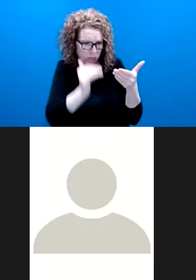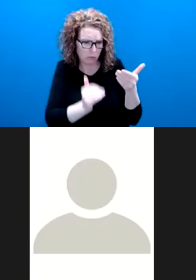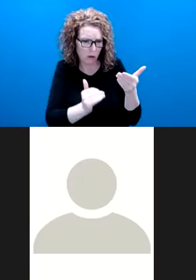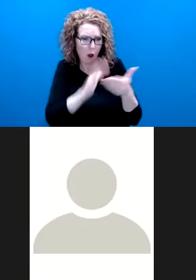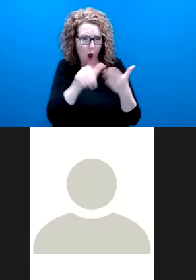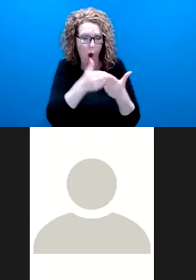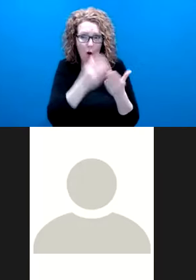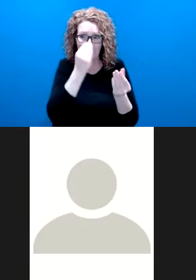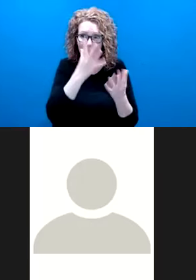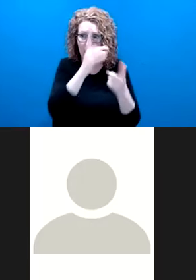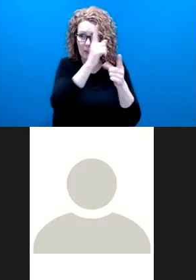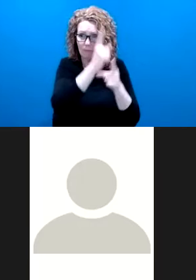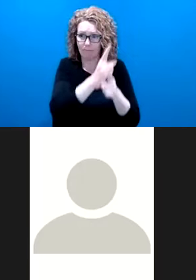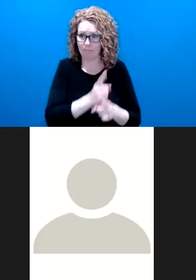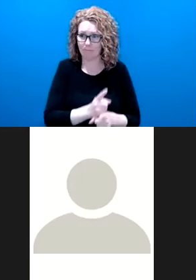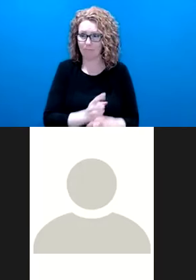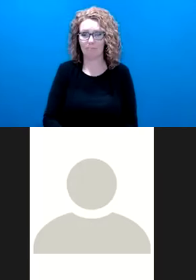references correct. Yeah.